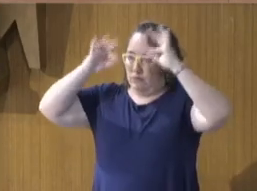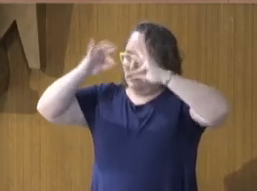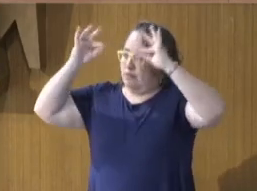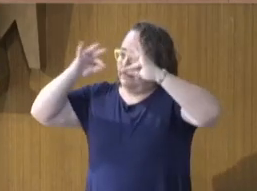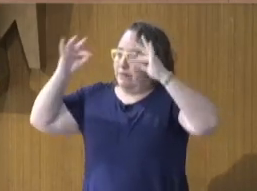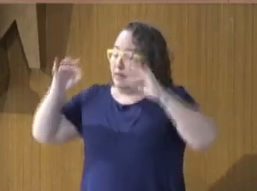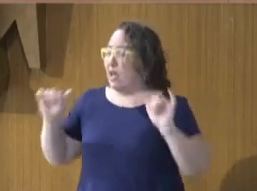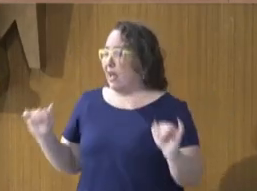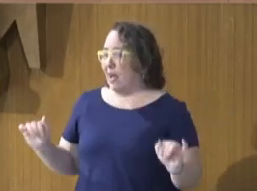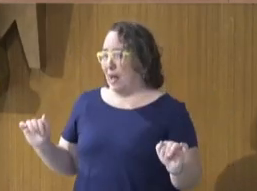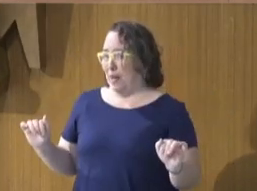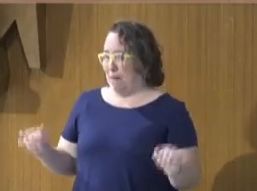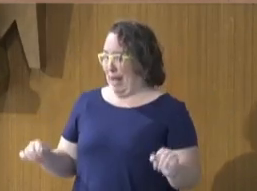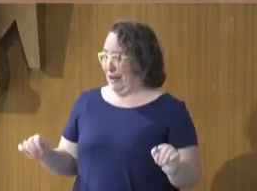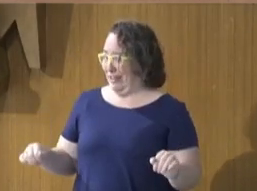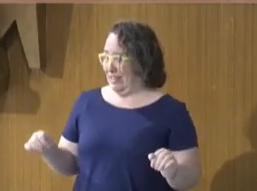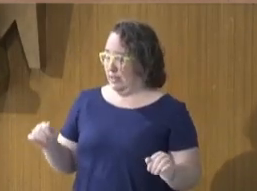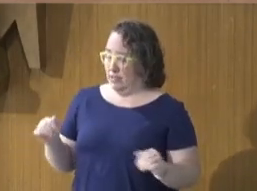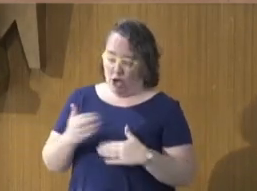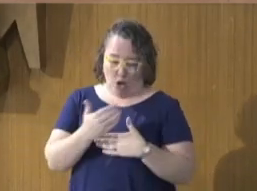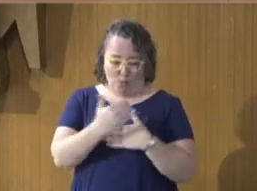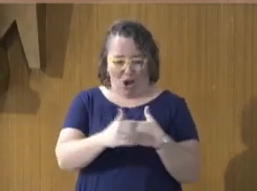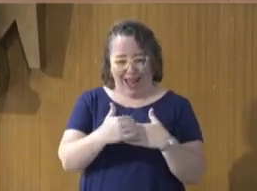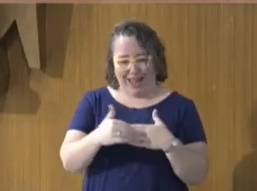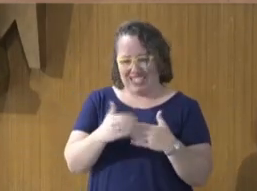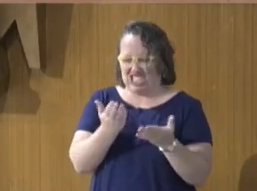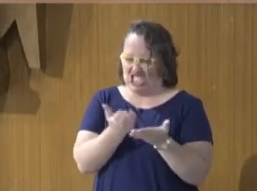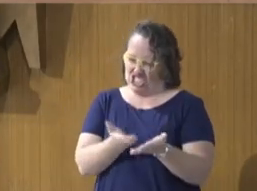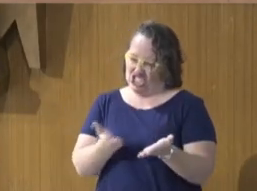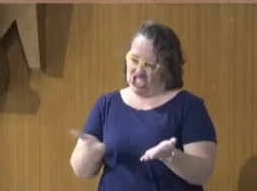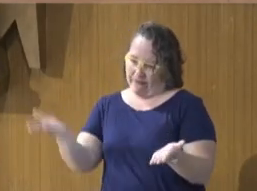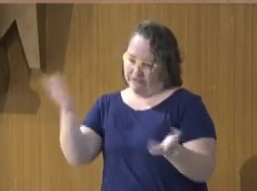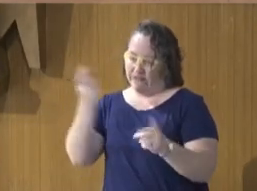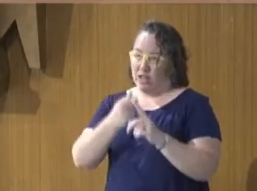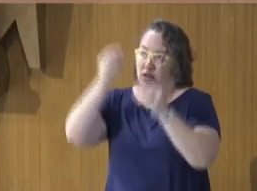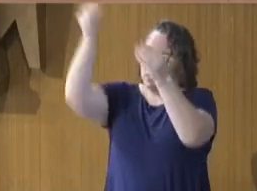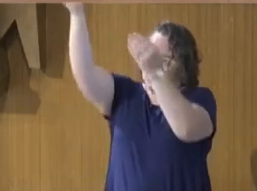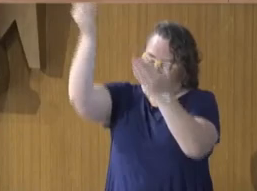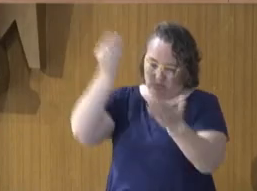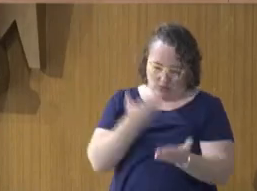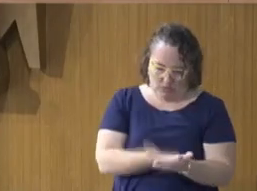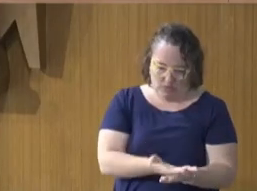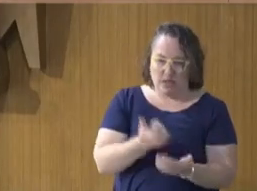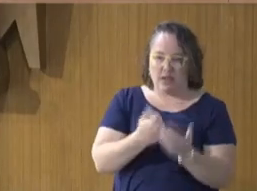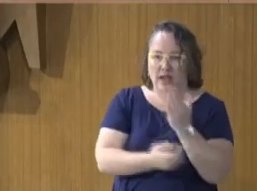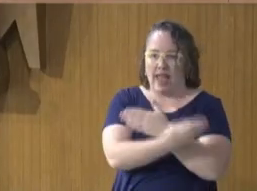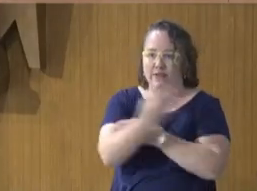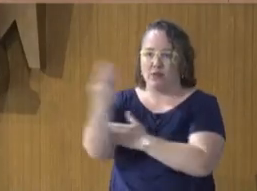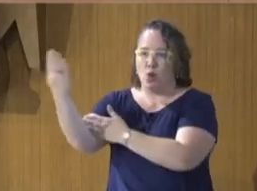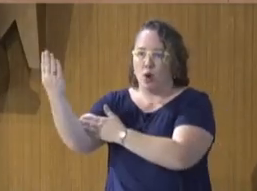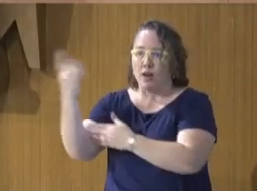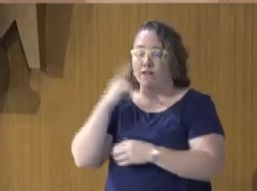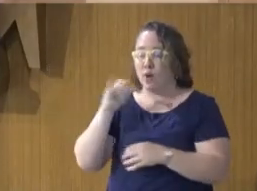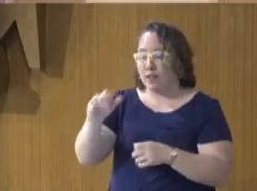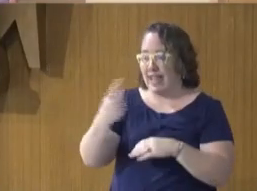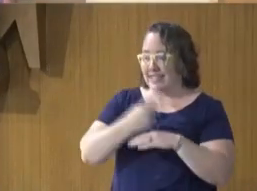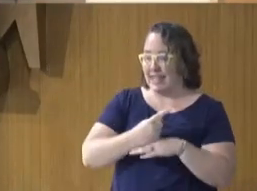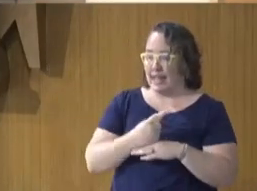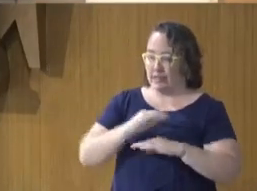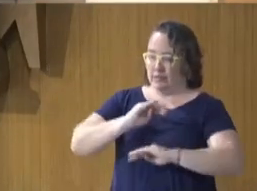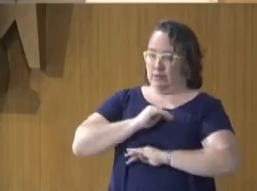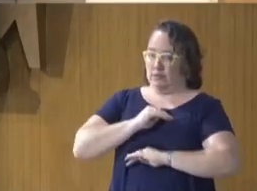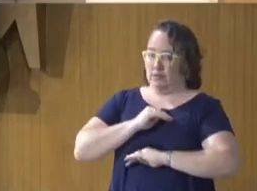Apparently, this bread stuff called manna appears every morning, just enough for that day's nourishment.